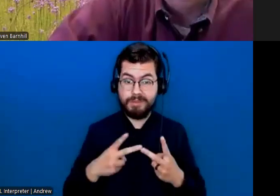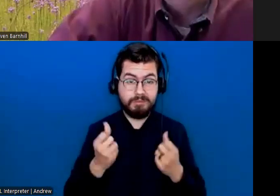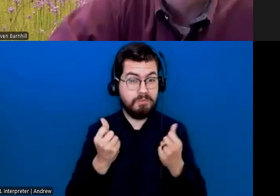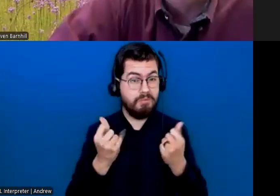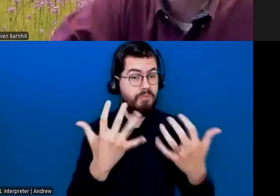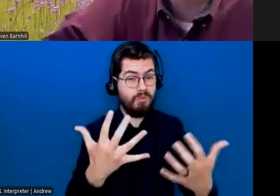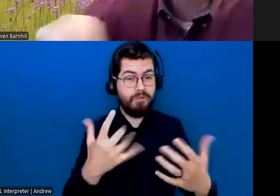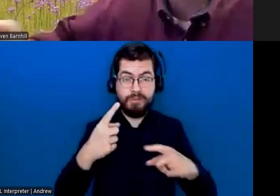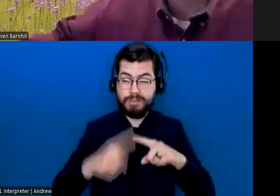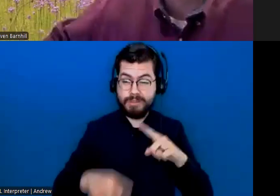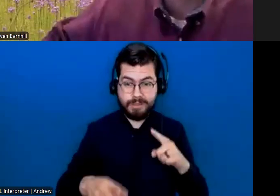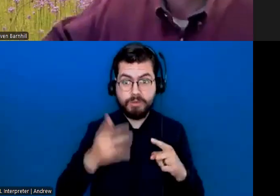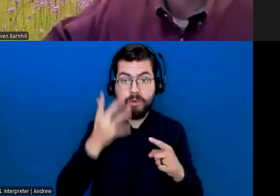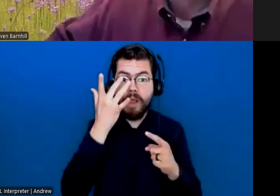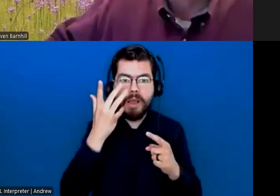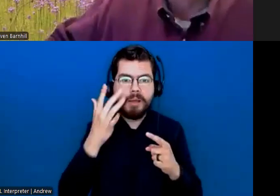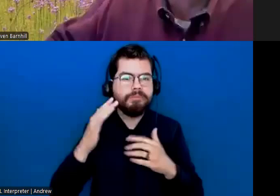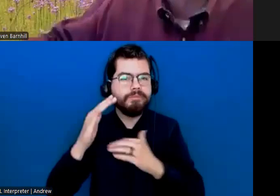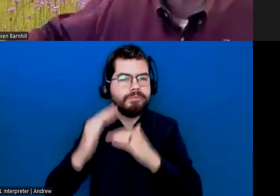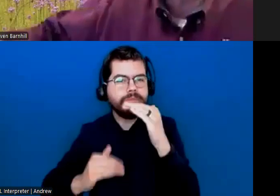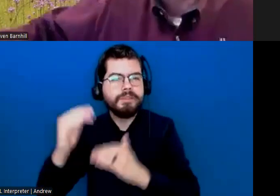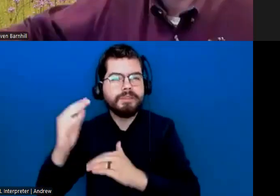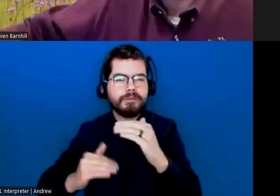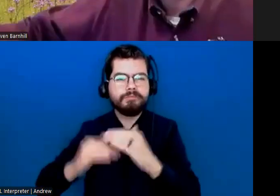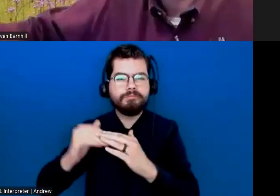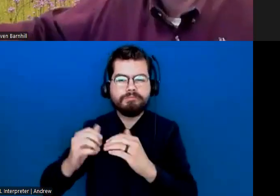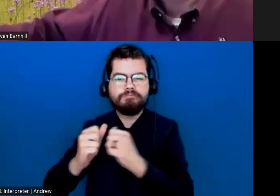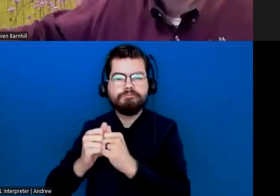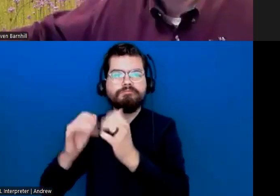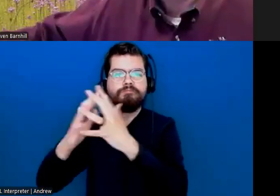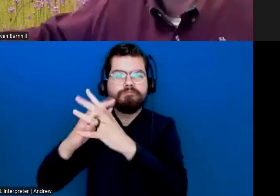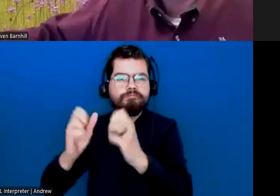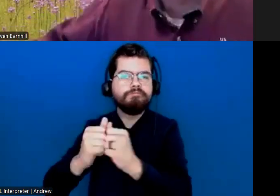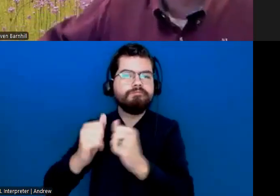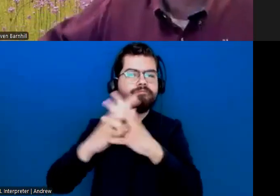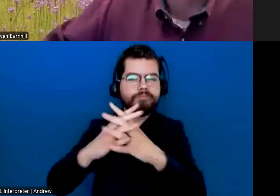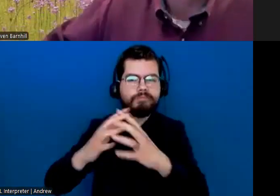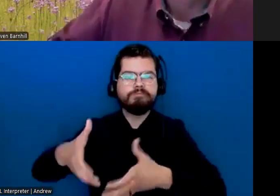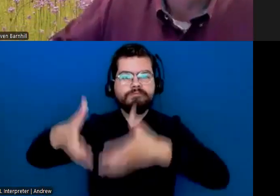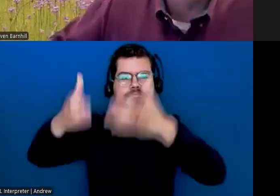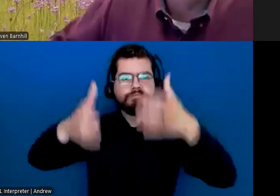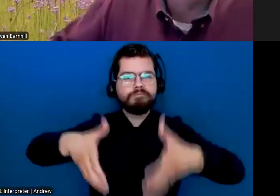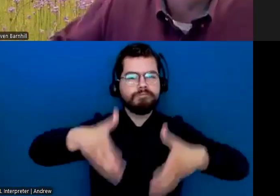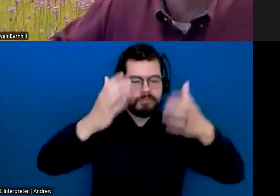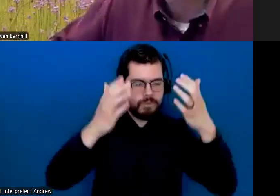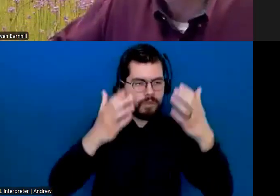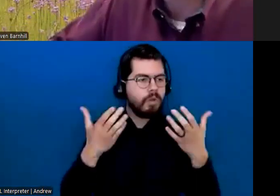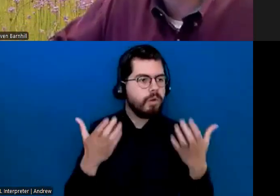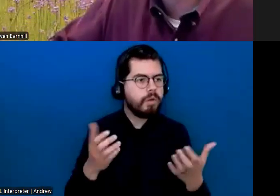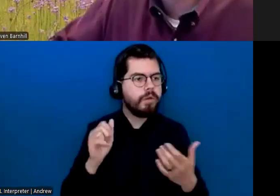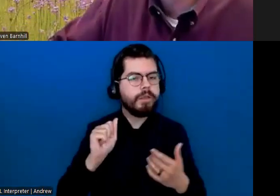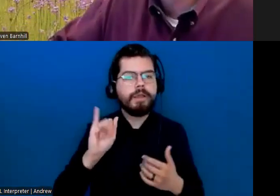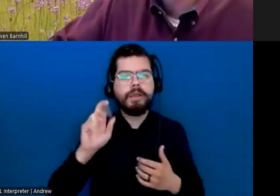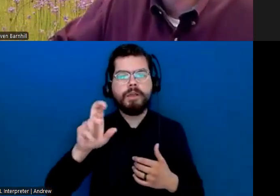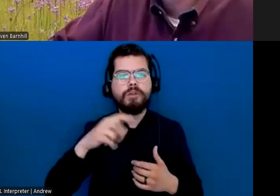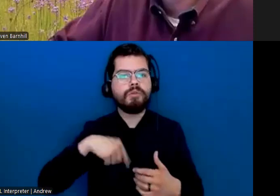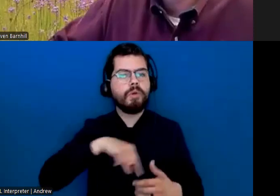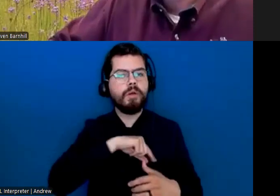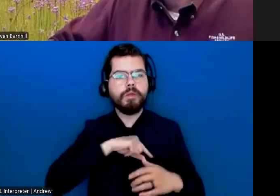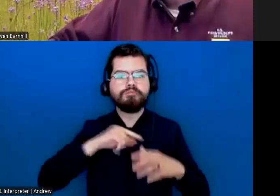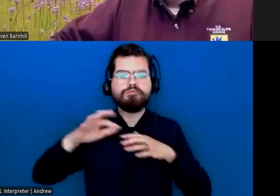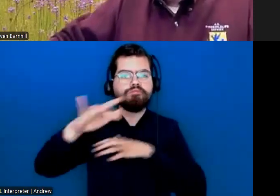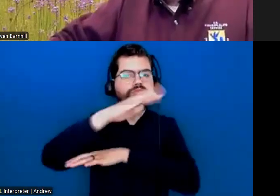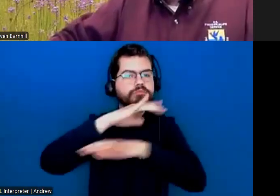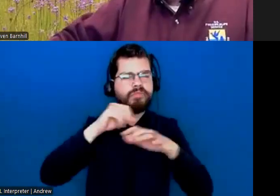infrastructure that's been built nearby, or not meeting air quality requirements to be able to burn,